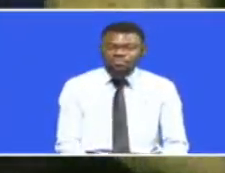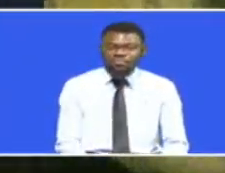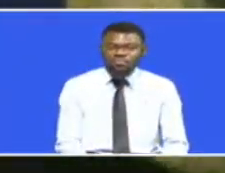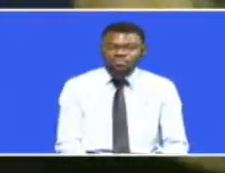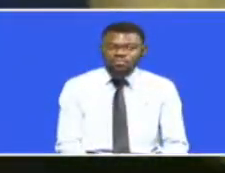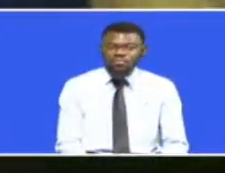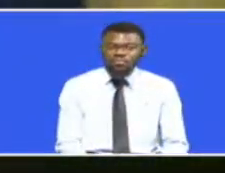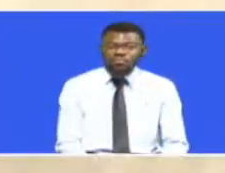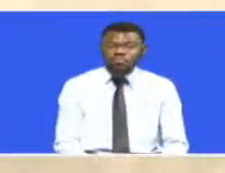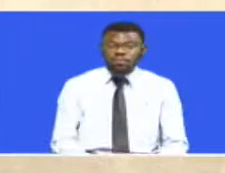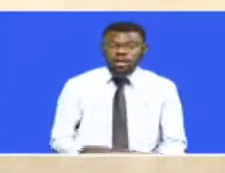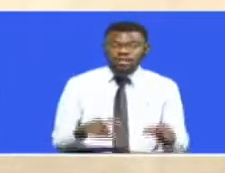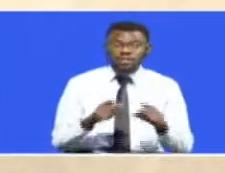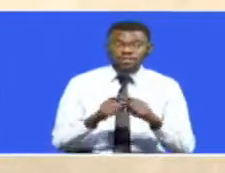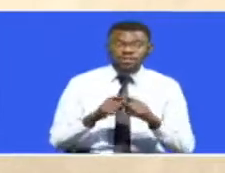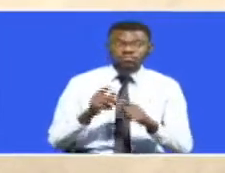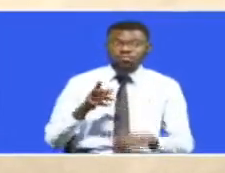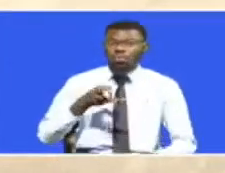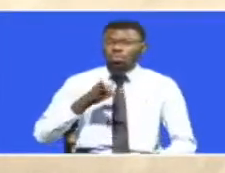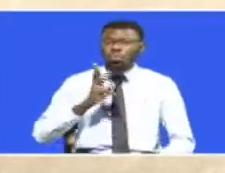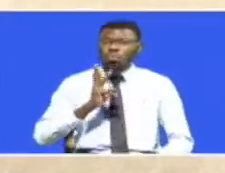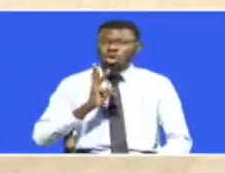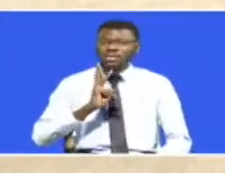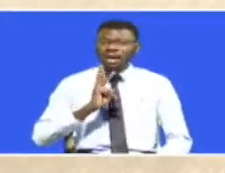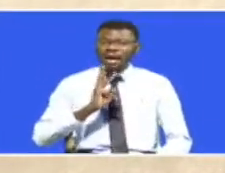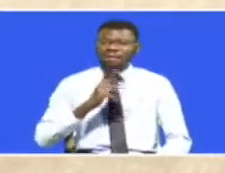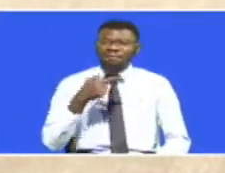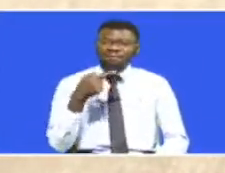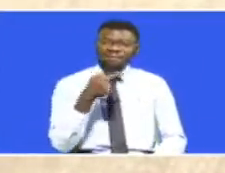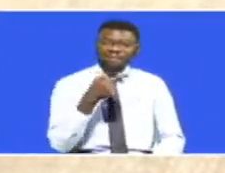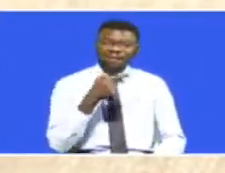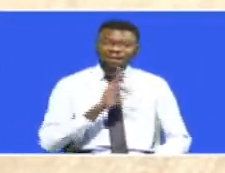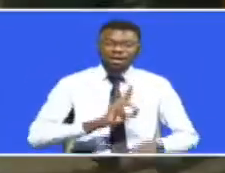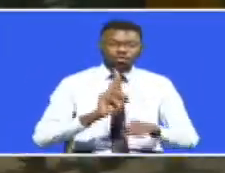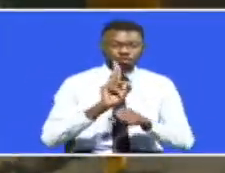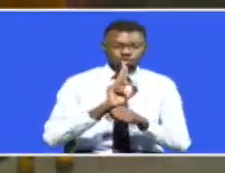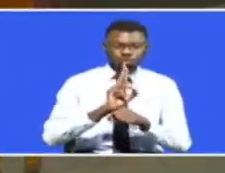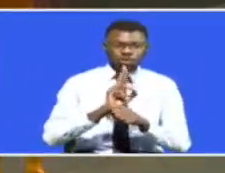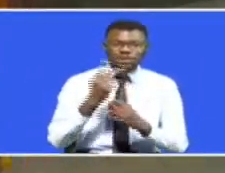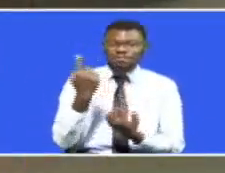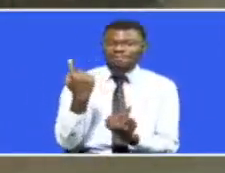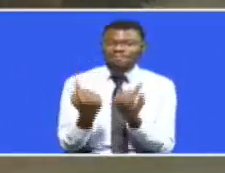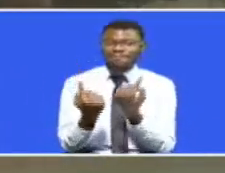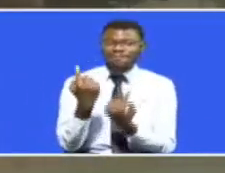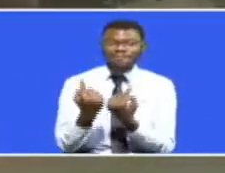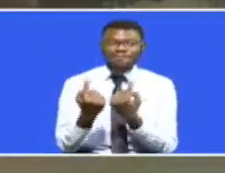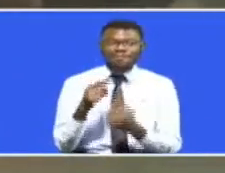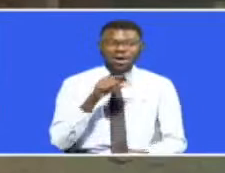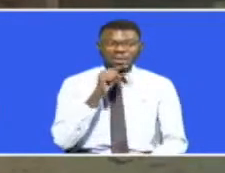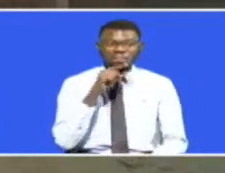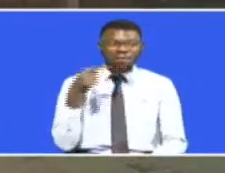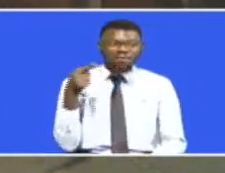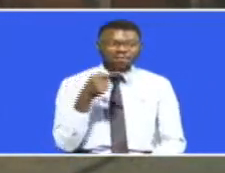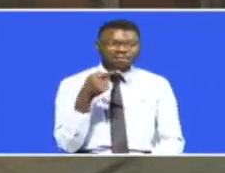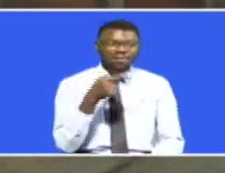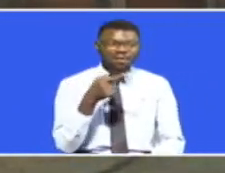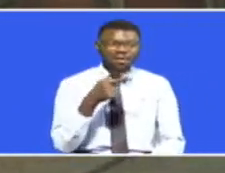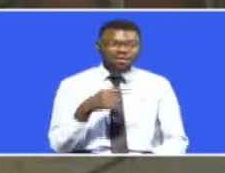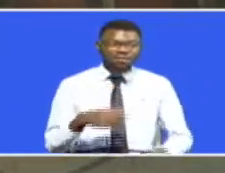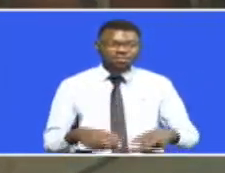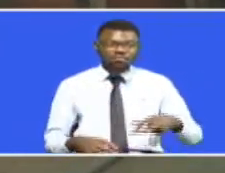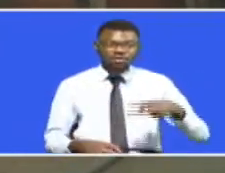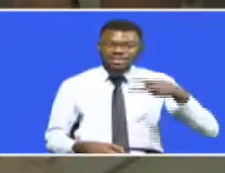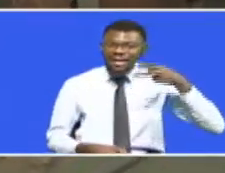Before fetching a sample of water that is used to brew the alcohol, this young man is clearly spying on